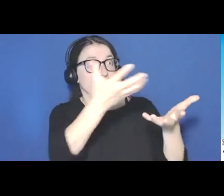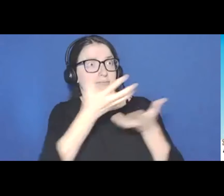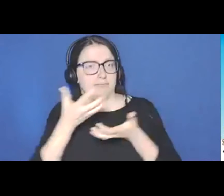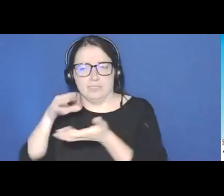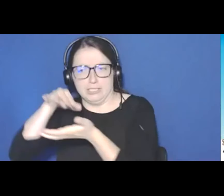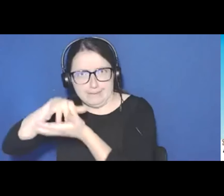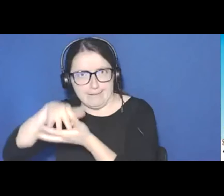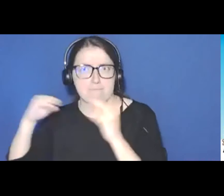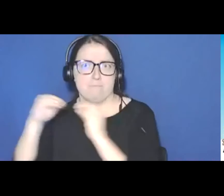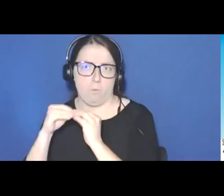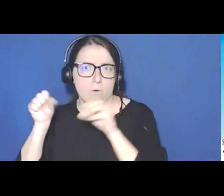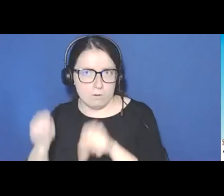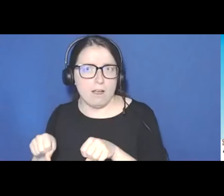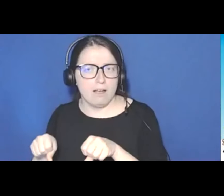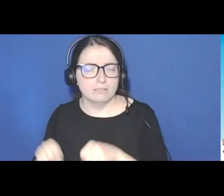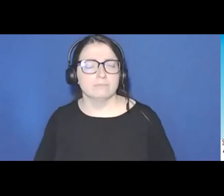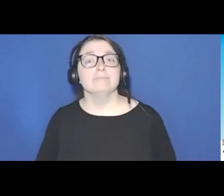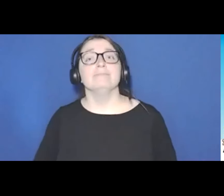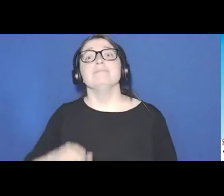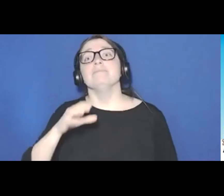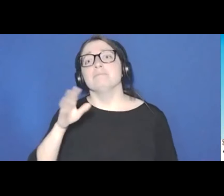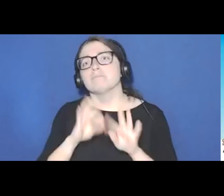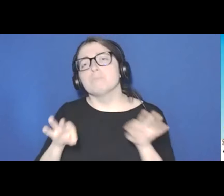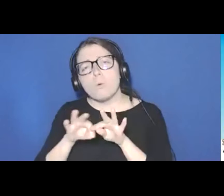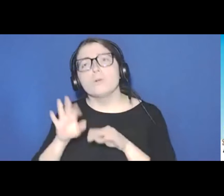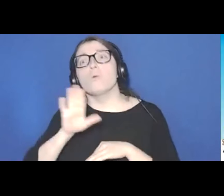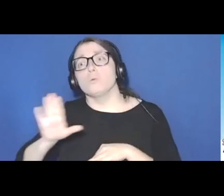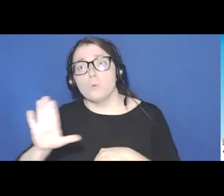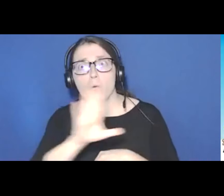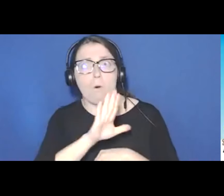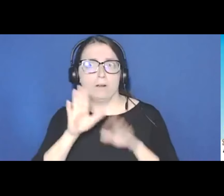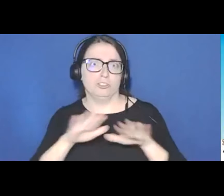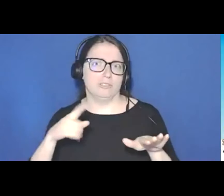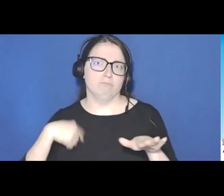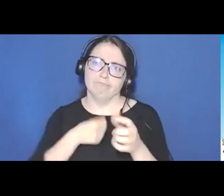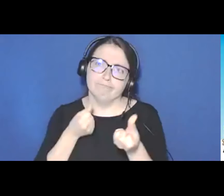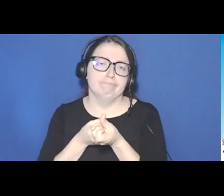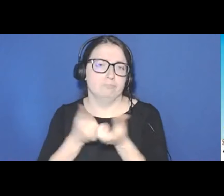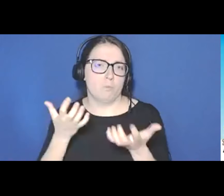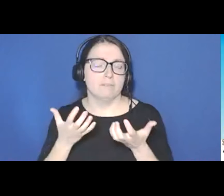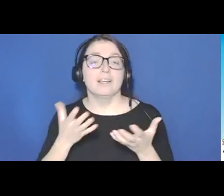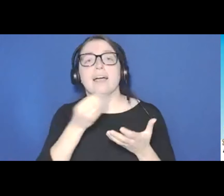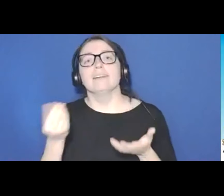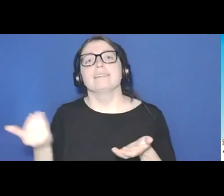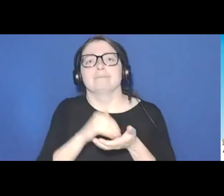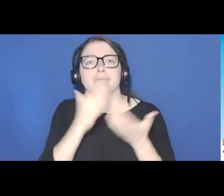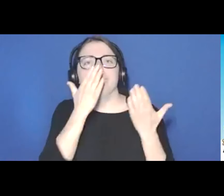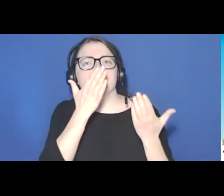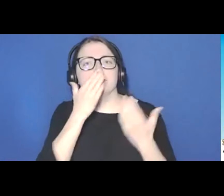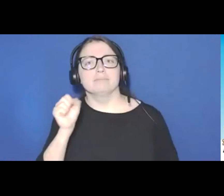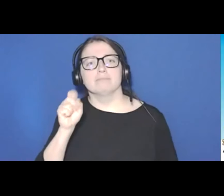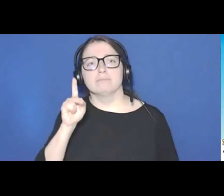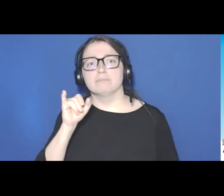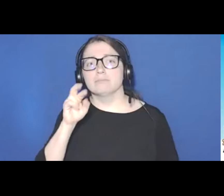productive to help your children. And I also want to thank the Skirboll family. They have